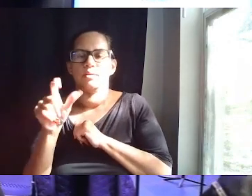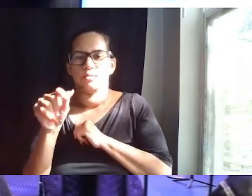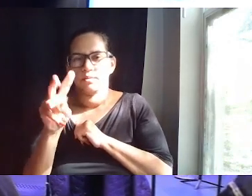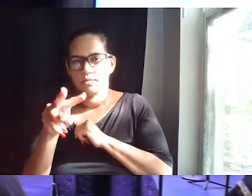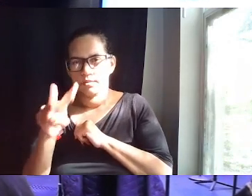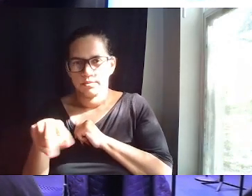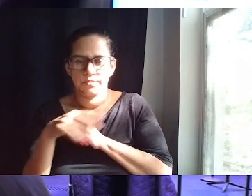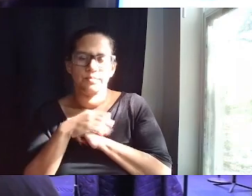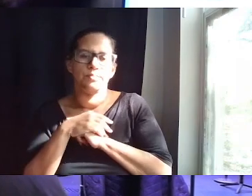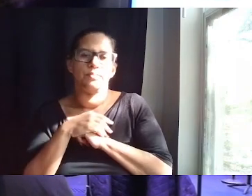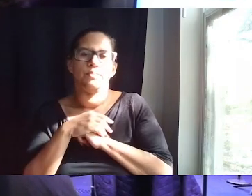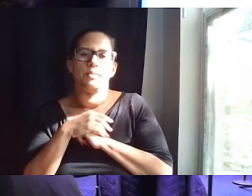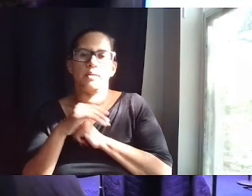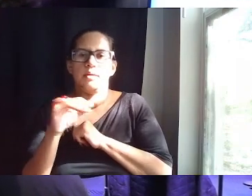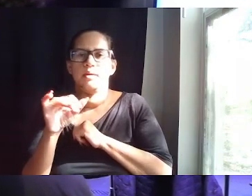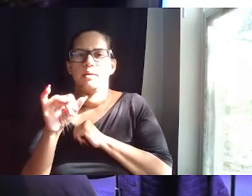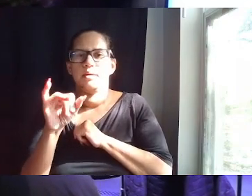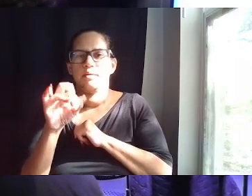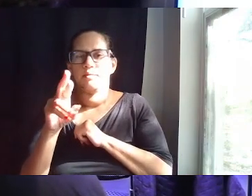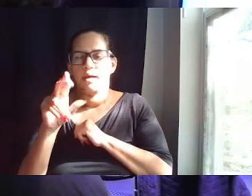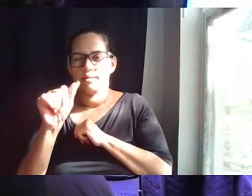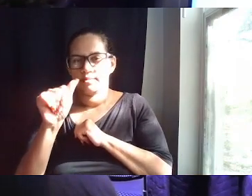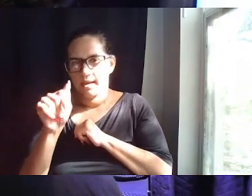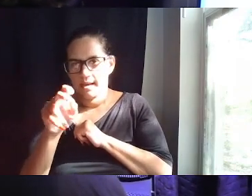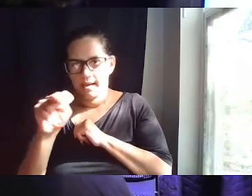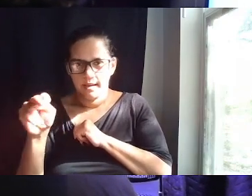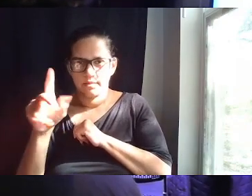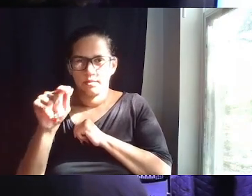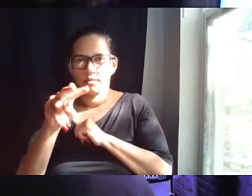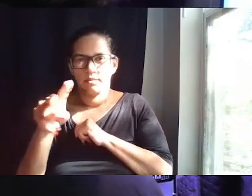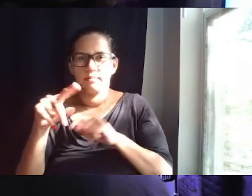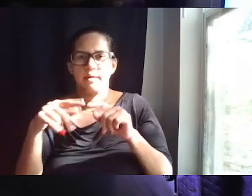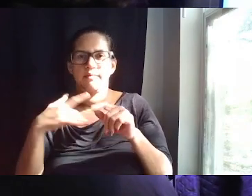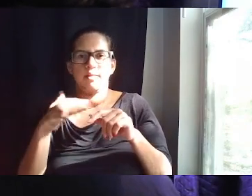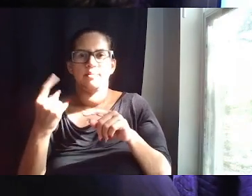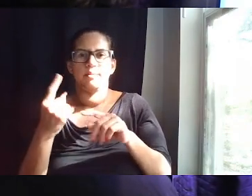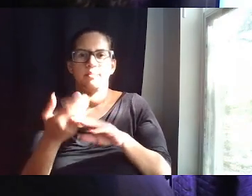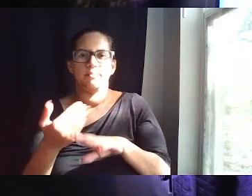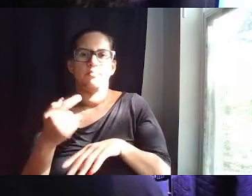2022. Erisa Ann, 2022, but I feel like there was something before that.